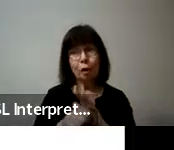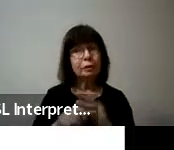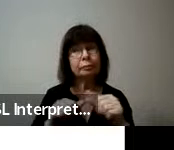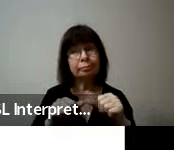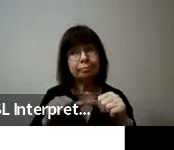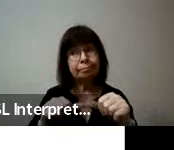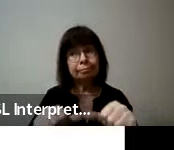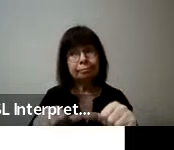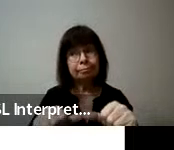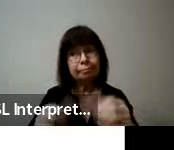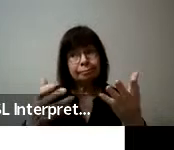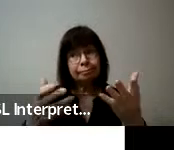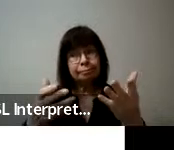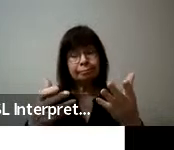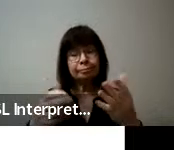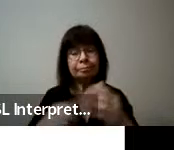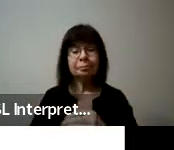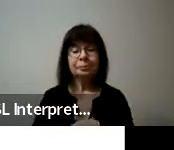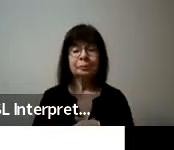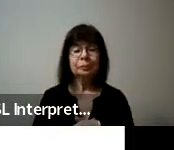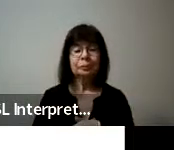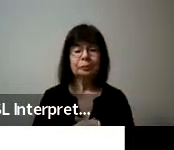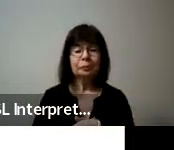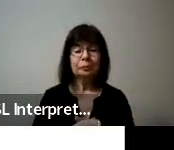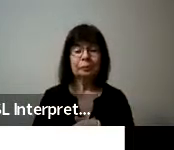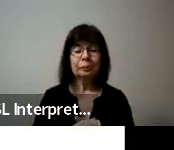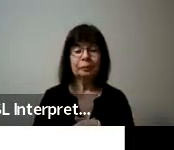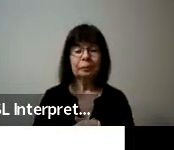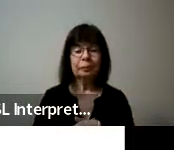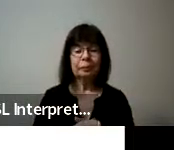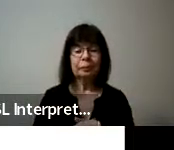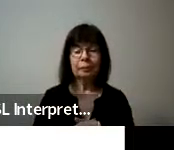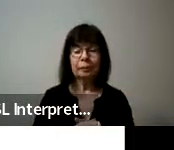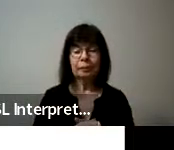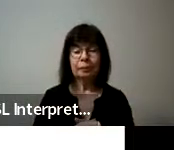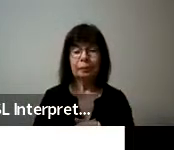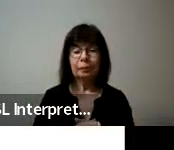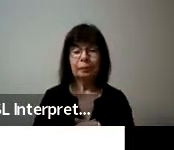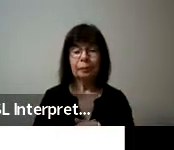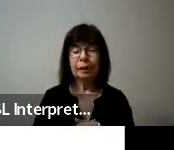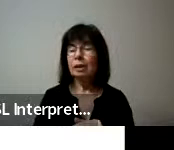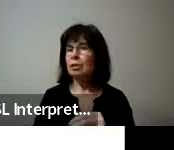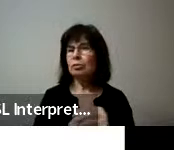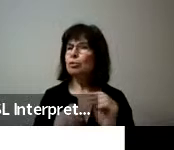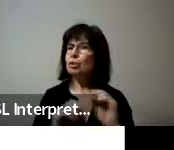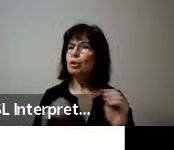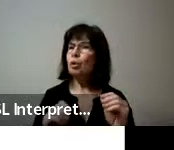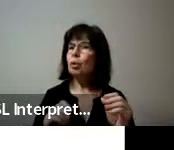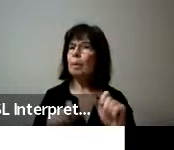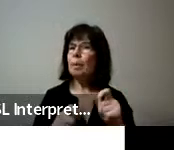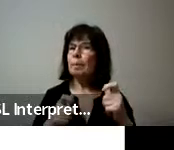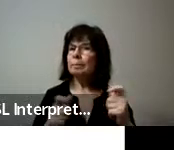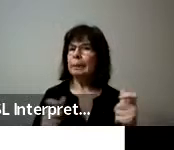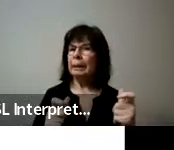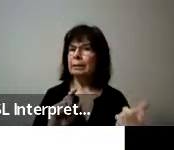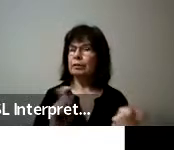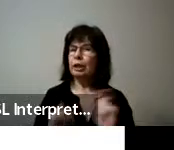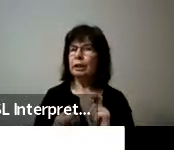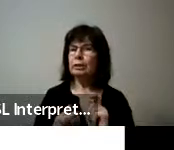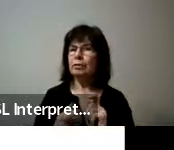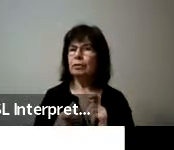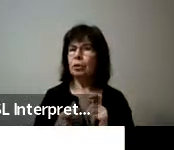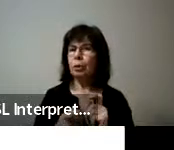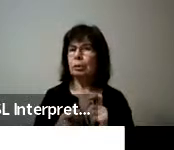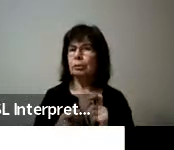lives. There's nothing, there are no big changes in terms of the risk. The greatest risk